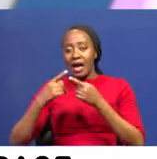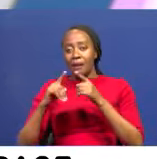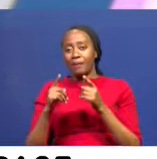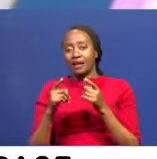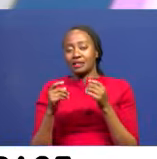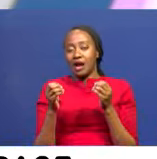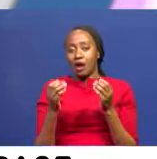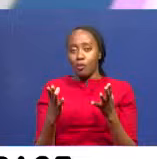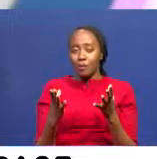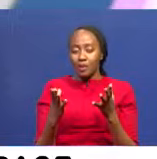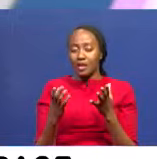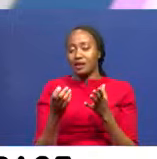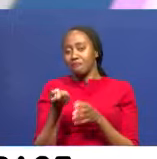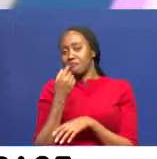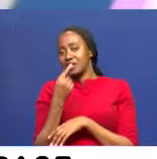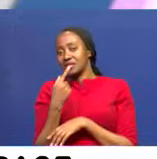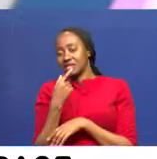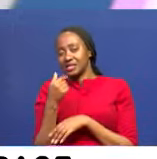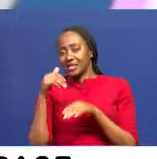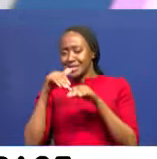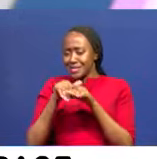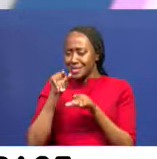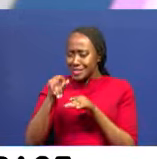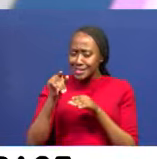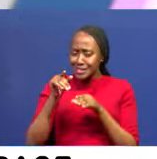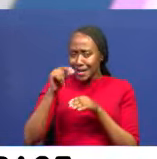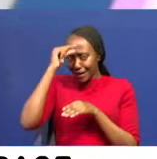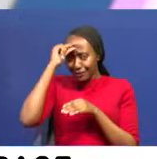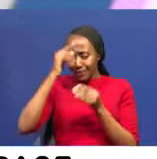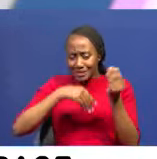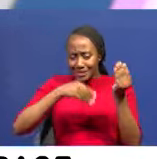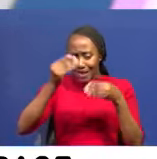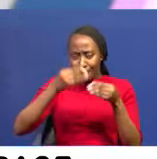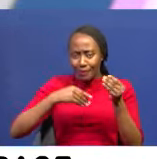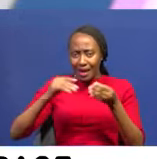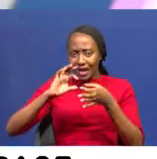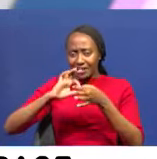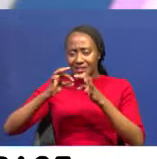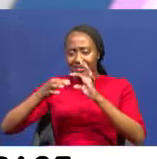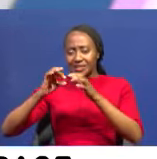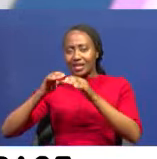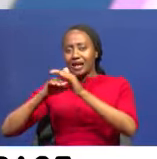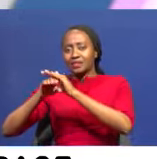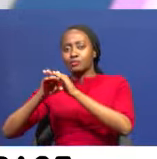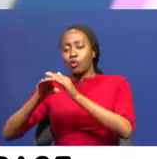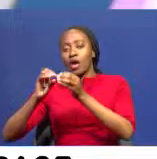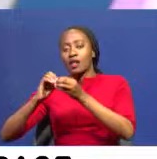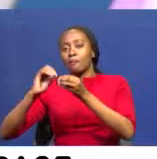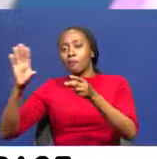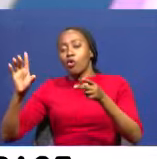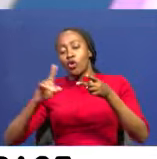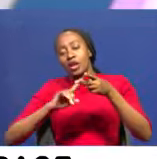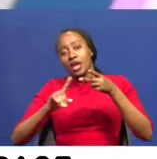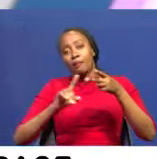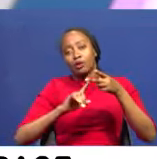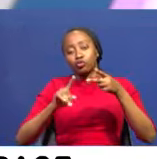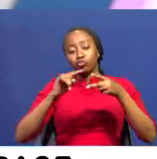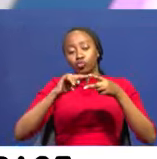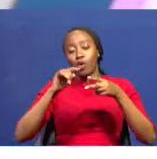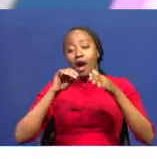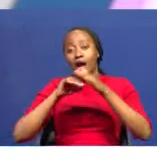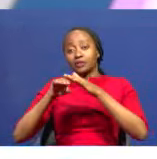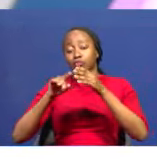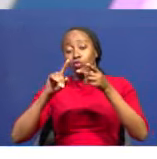medicines that they're having within the government supply chain are accessible, and there are more. Then the second part that we